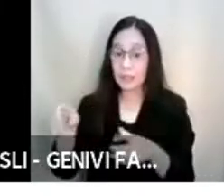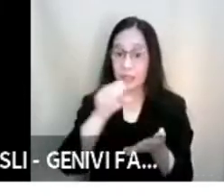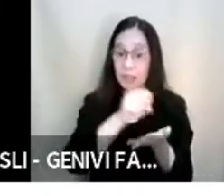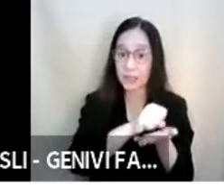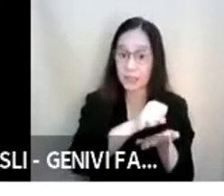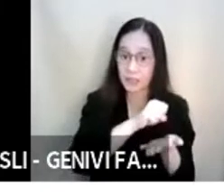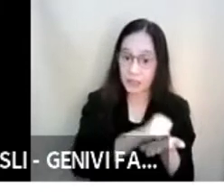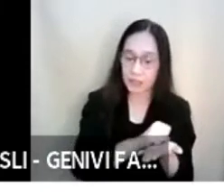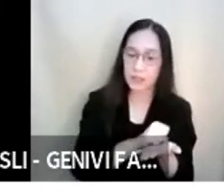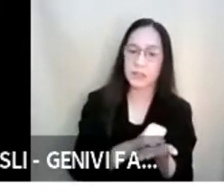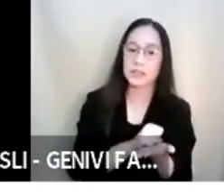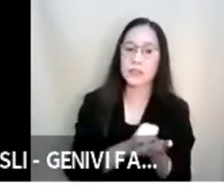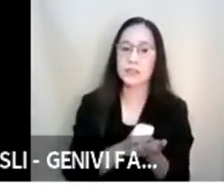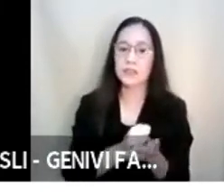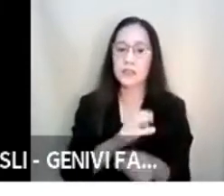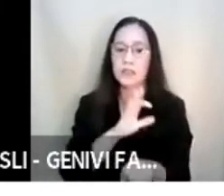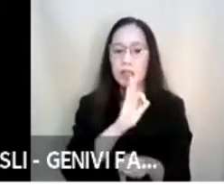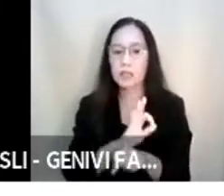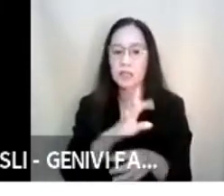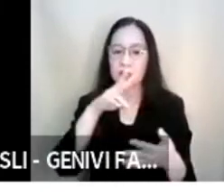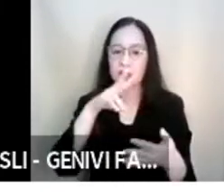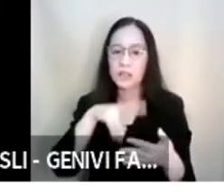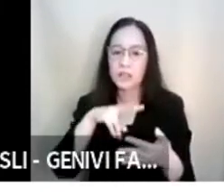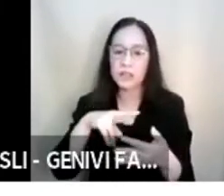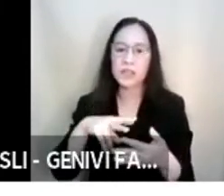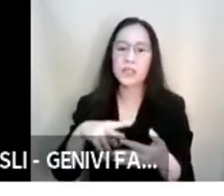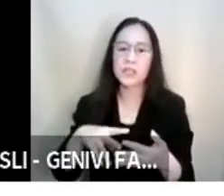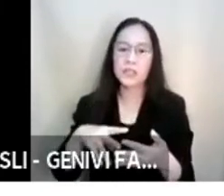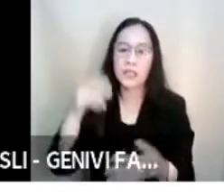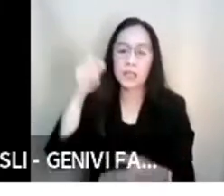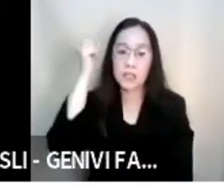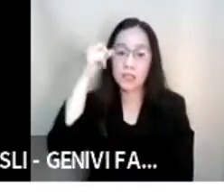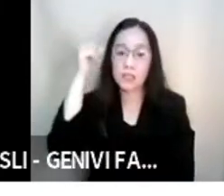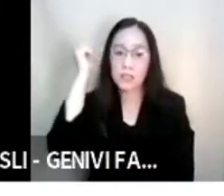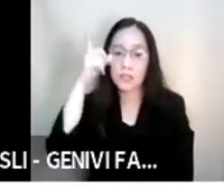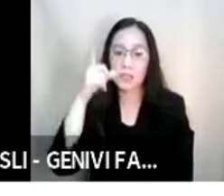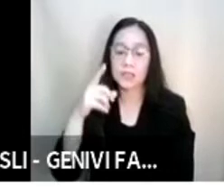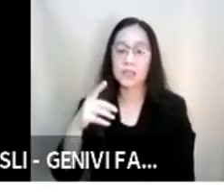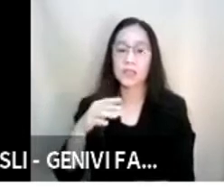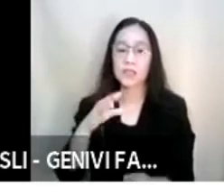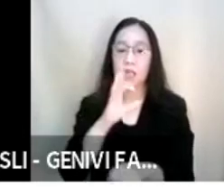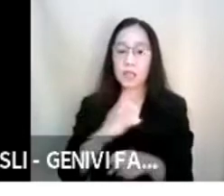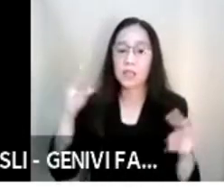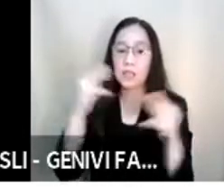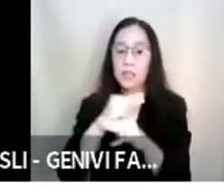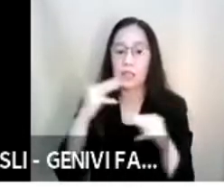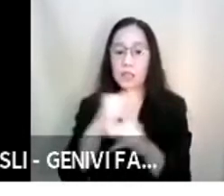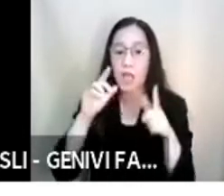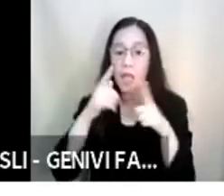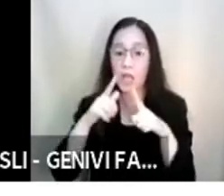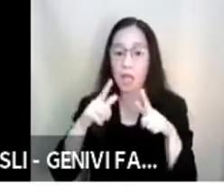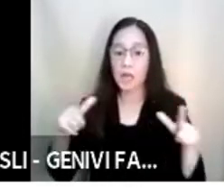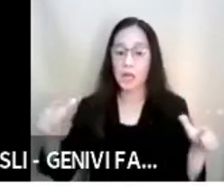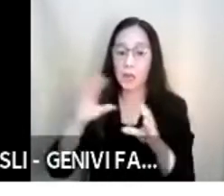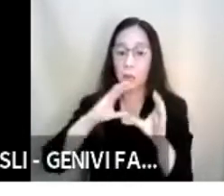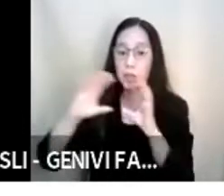nakapaloob dyan, no? Nandiyan yung functional reading and comprehension, functional math, functional language and communication. No, so